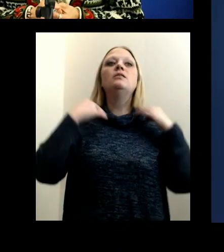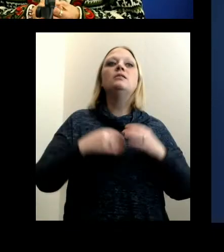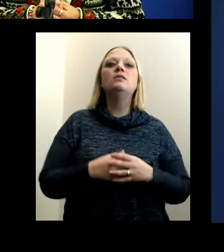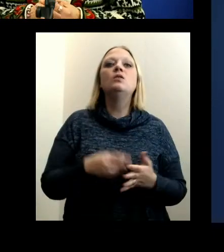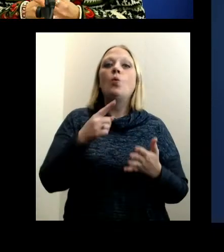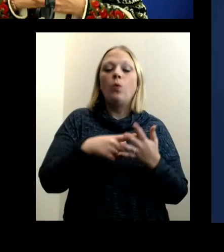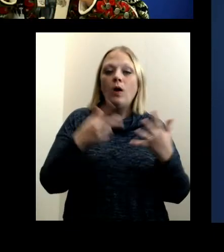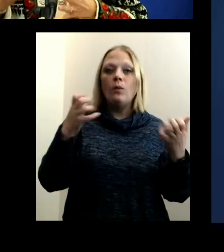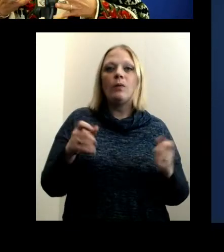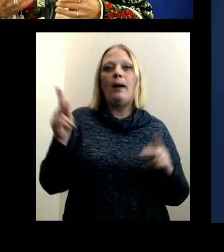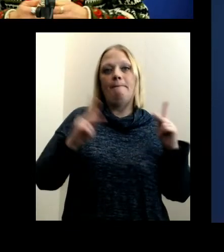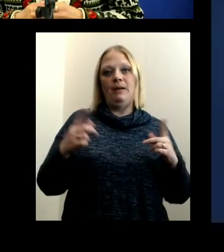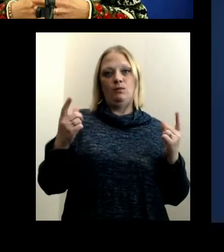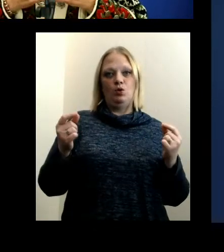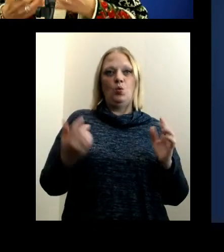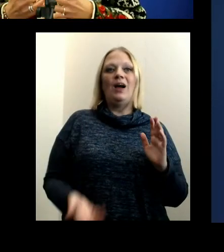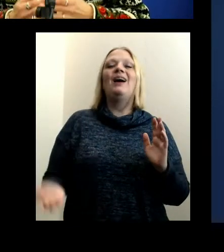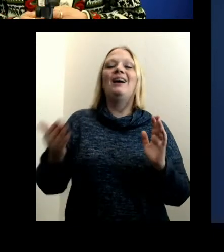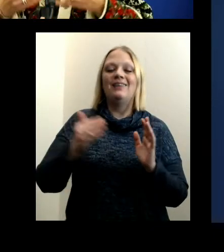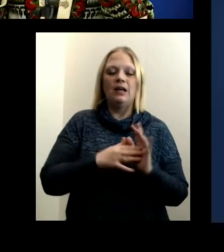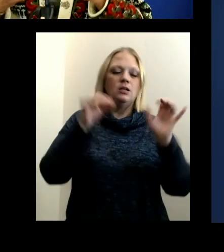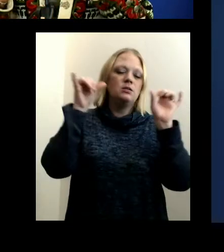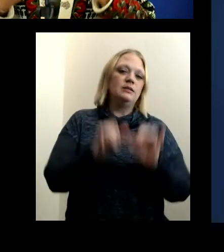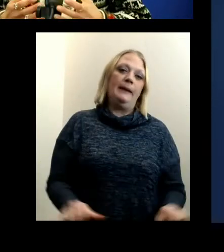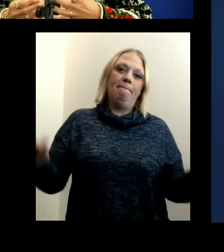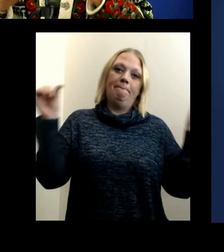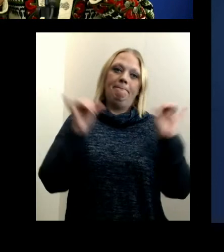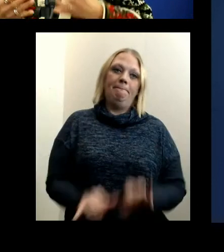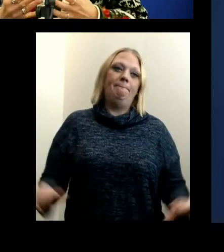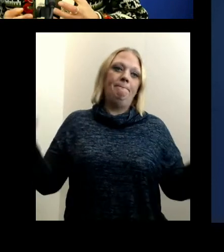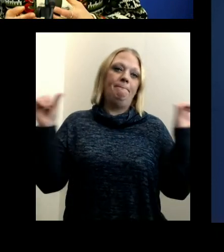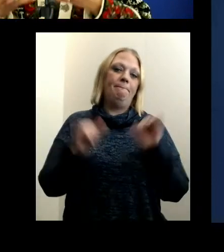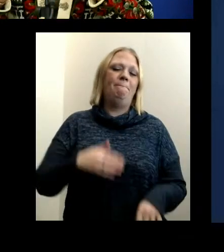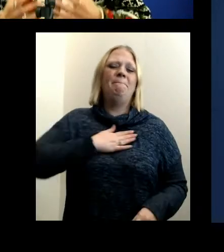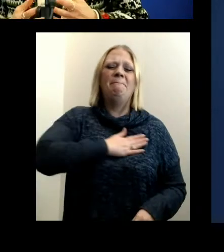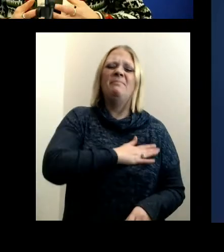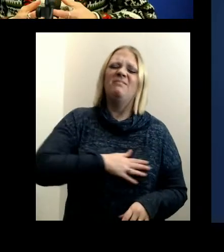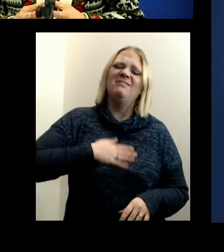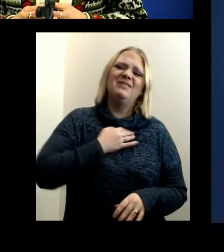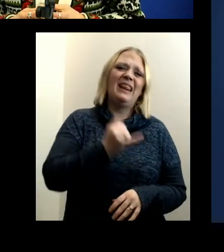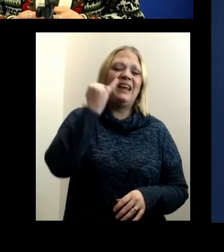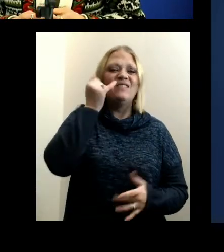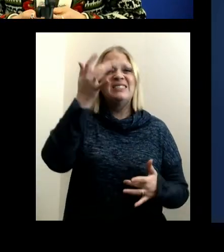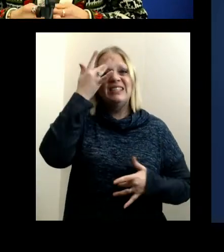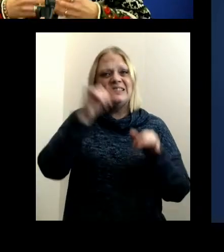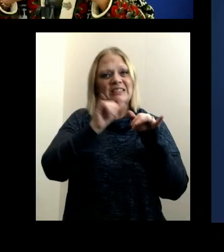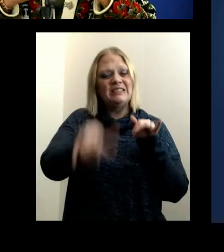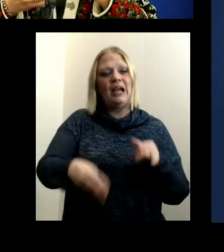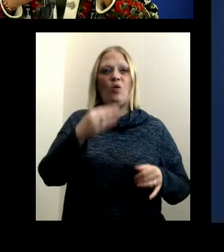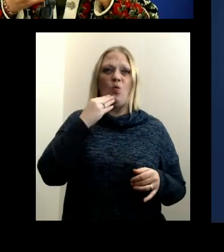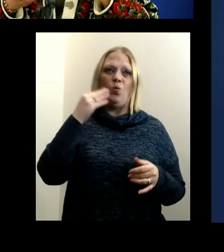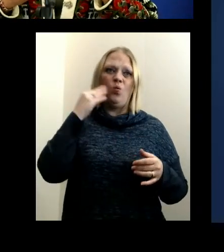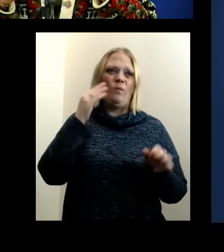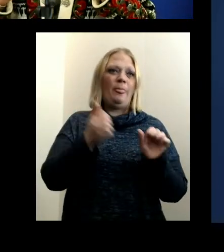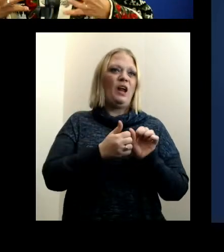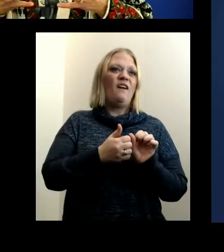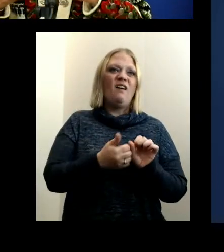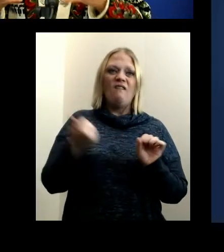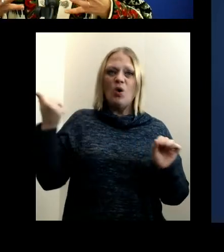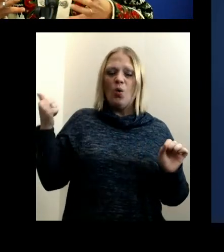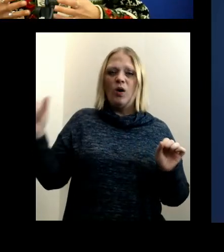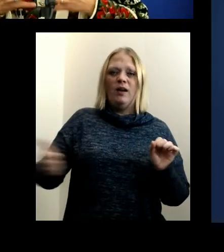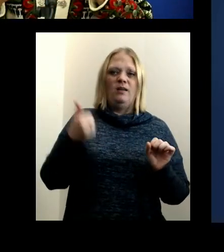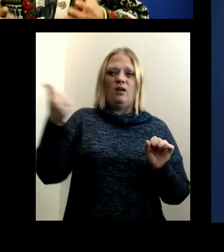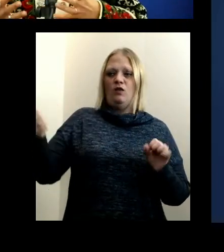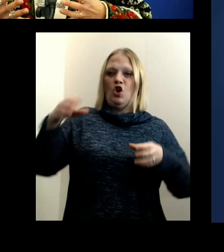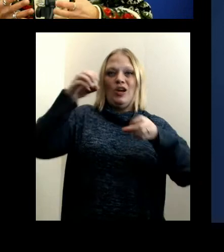people to do, again, it's the same whole, please, if you're sick, please stay at home. Avoid other